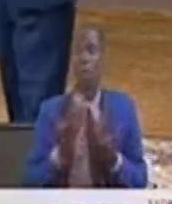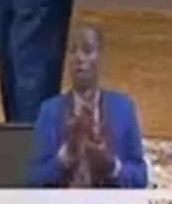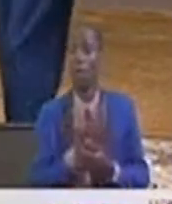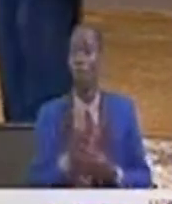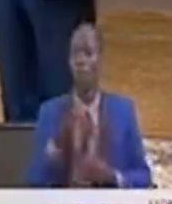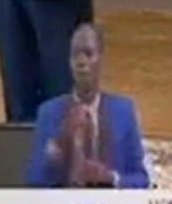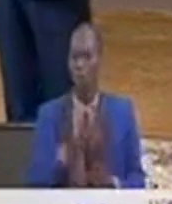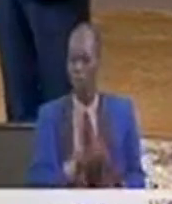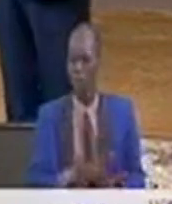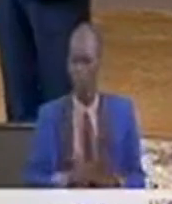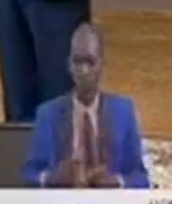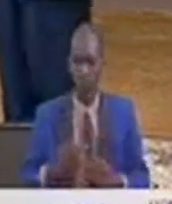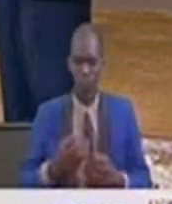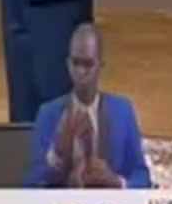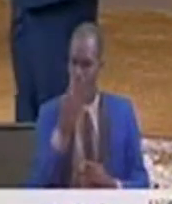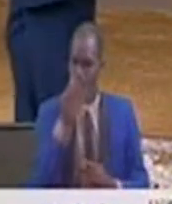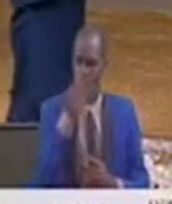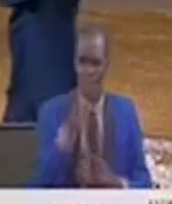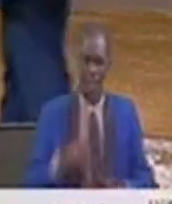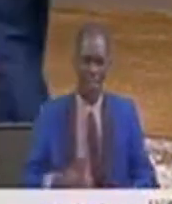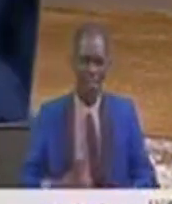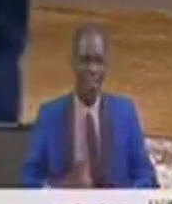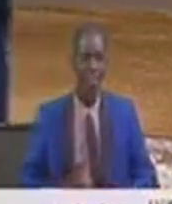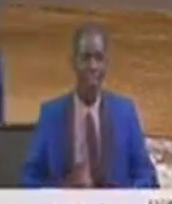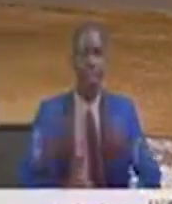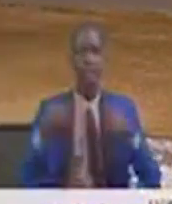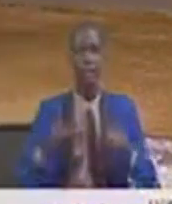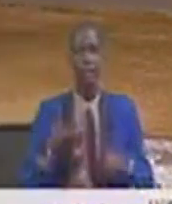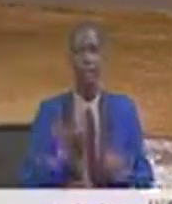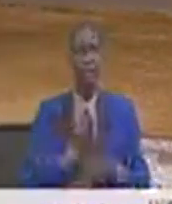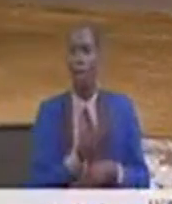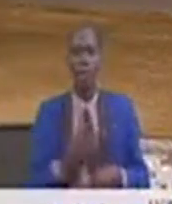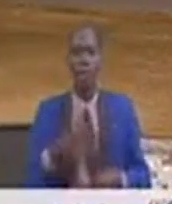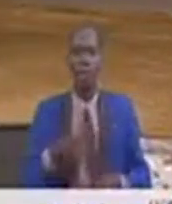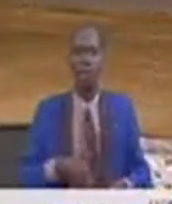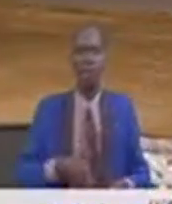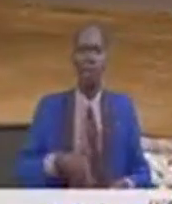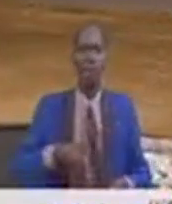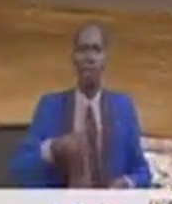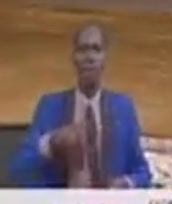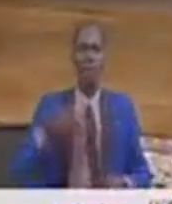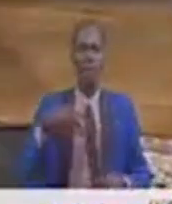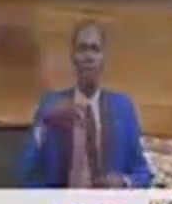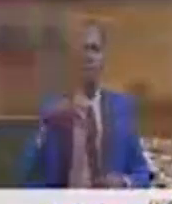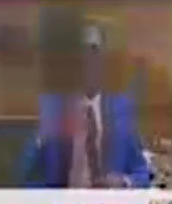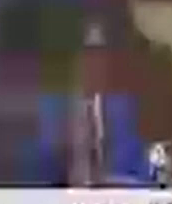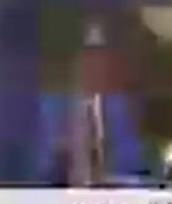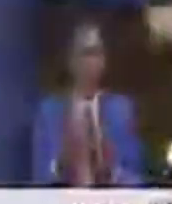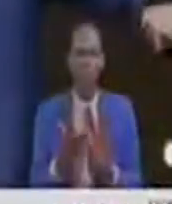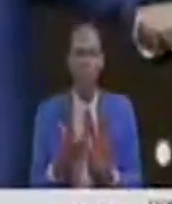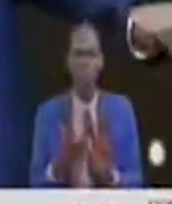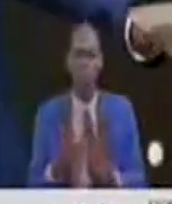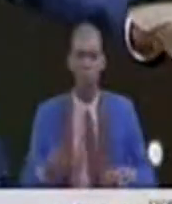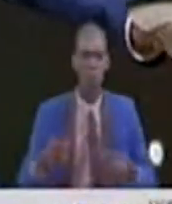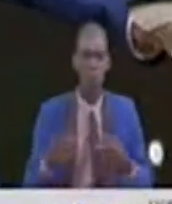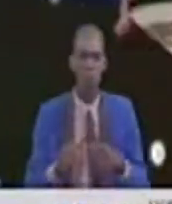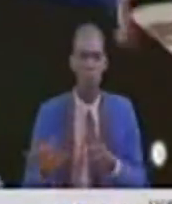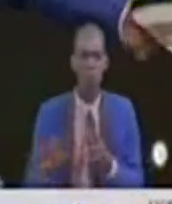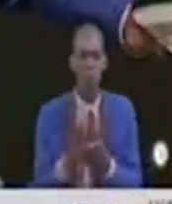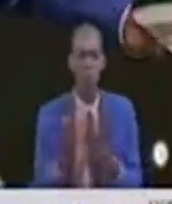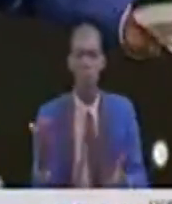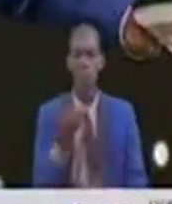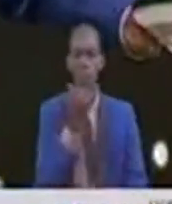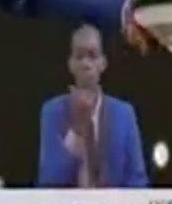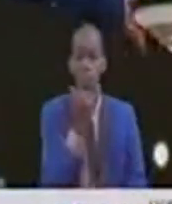there is uprising from within, and it's like you should rise up and go and do something wrong. It may